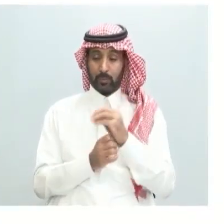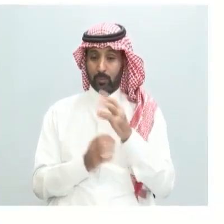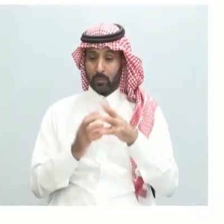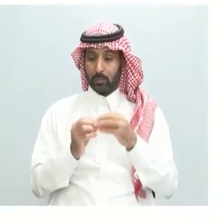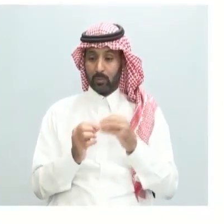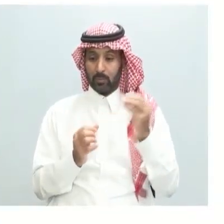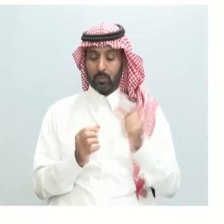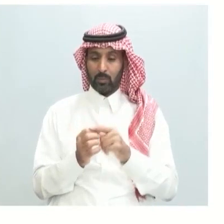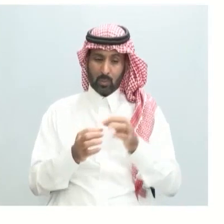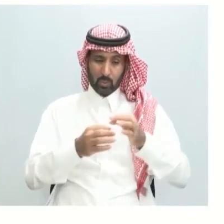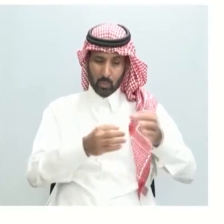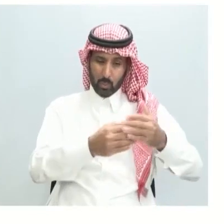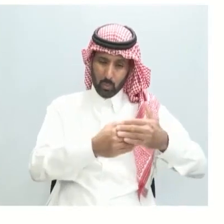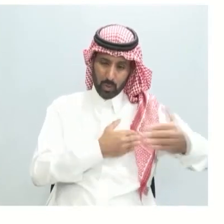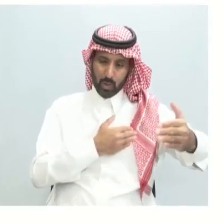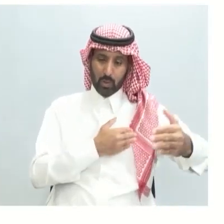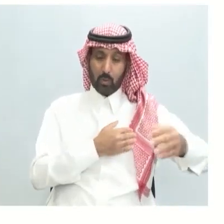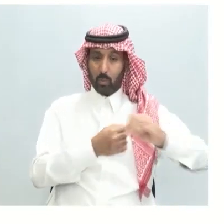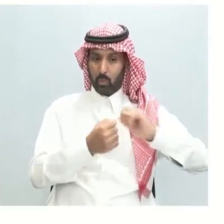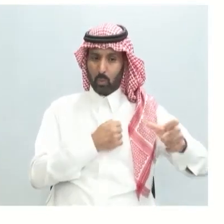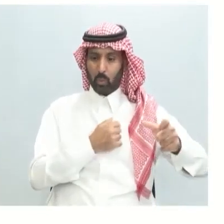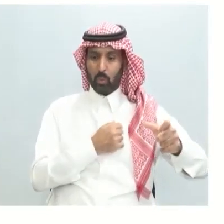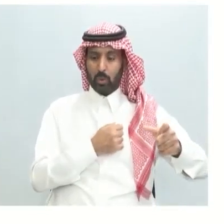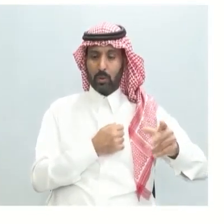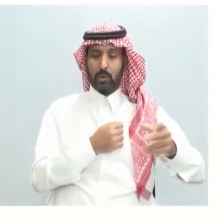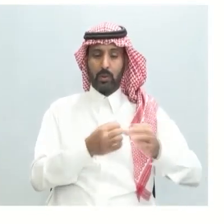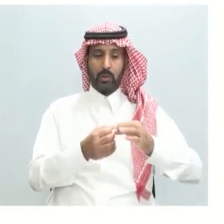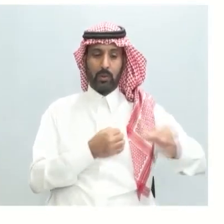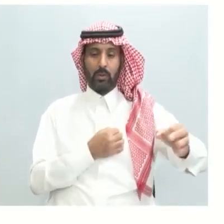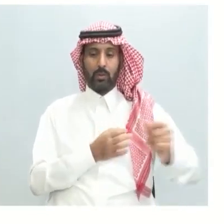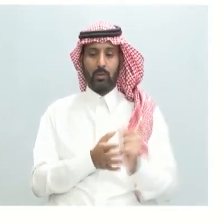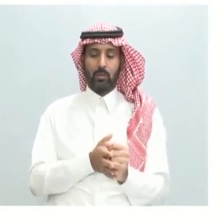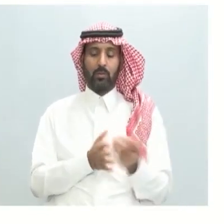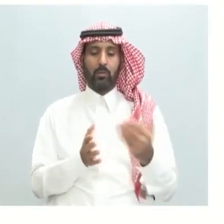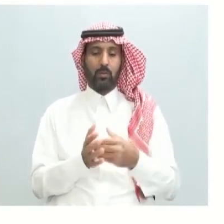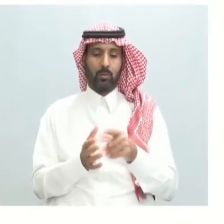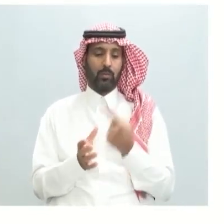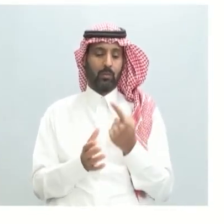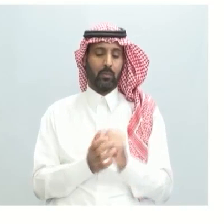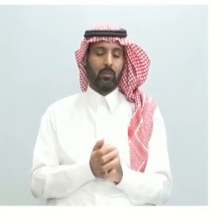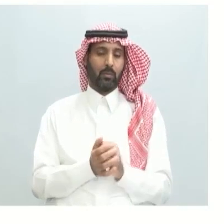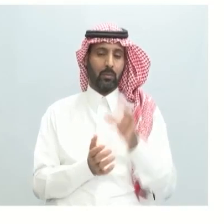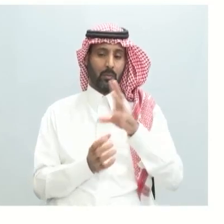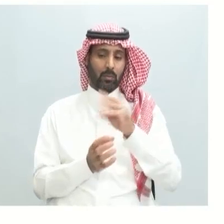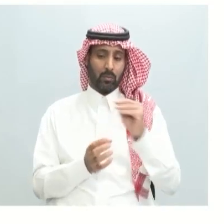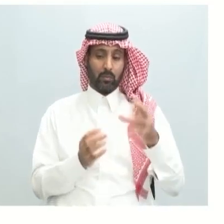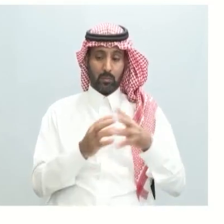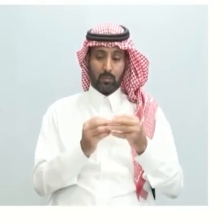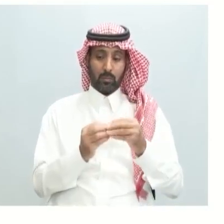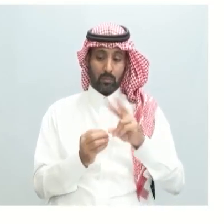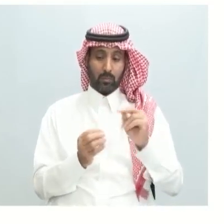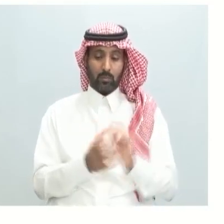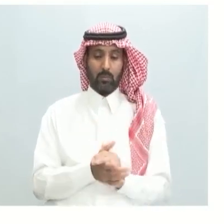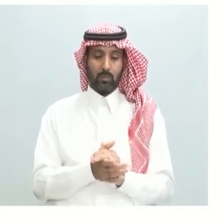meaning. So far away. What in the text, especially the first one, has the same meaning as far away?